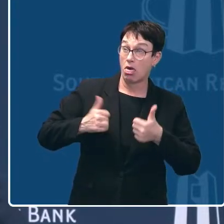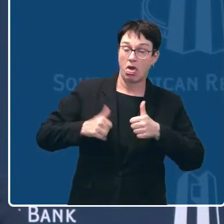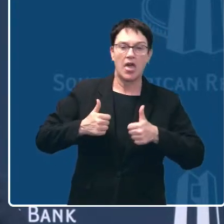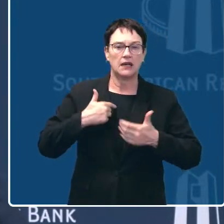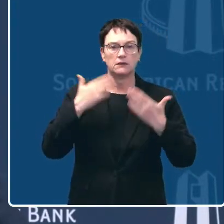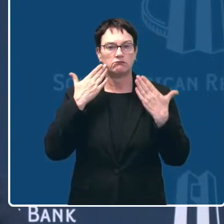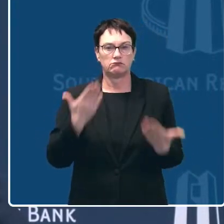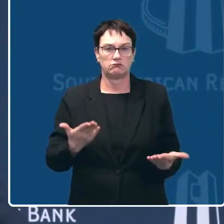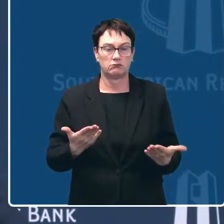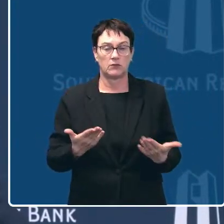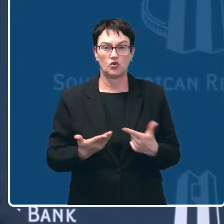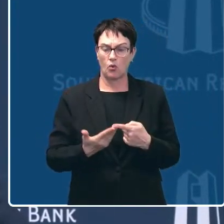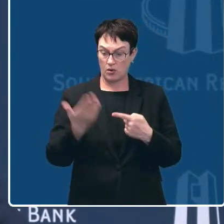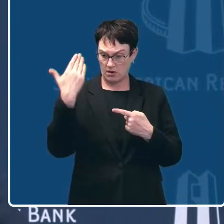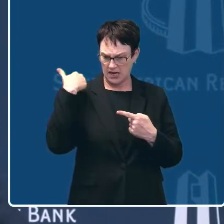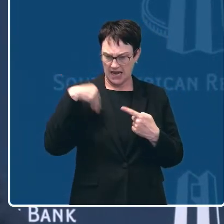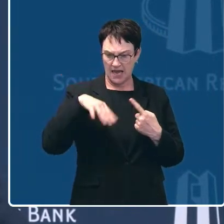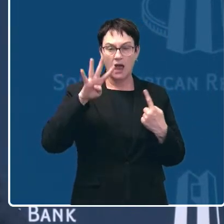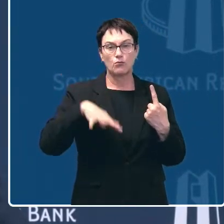since April,